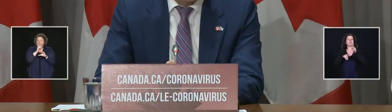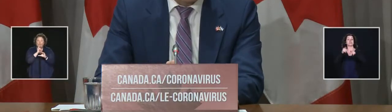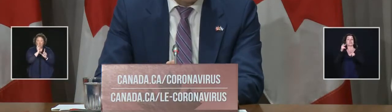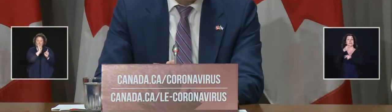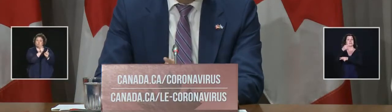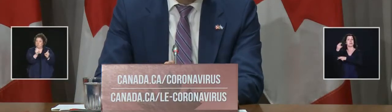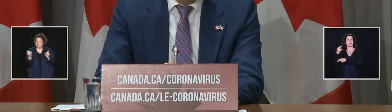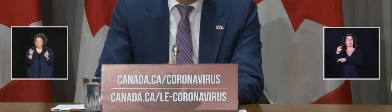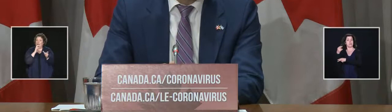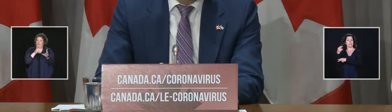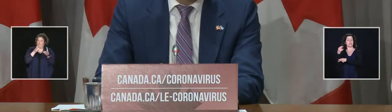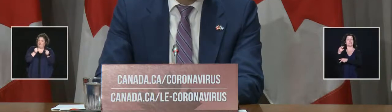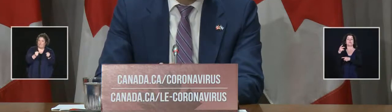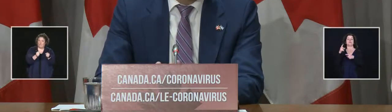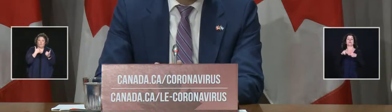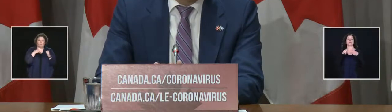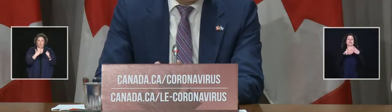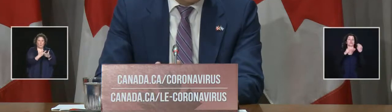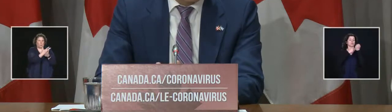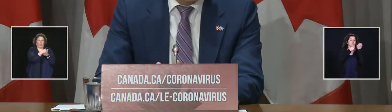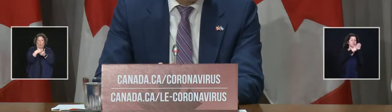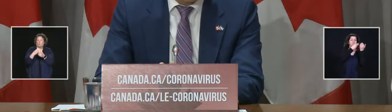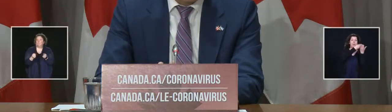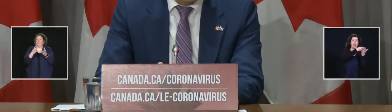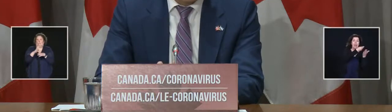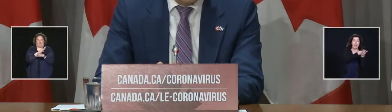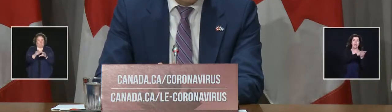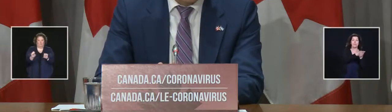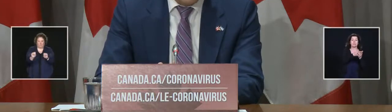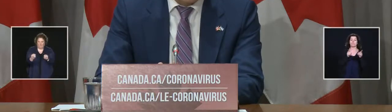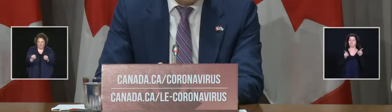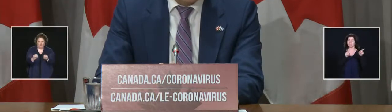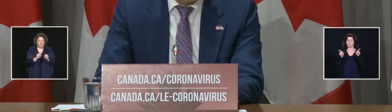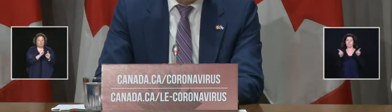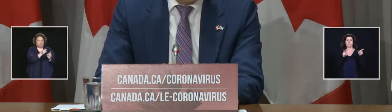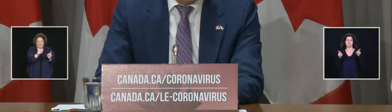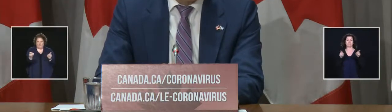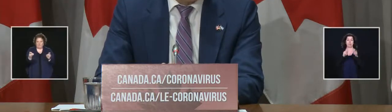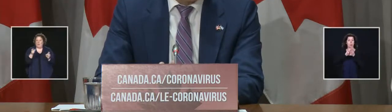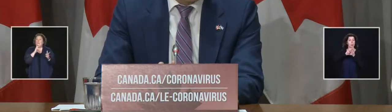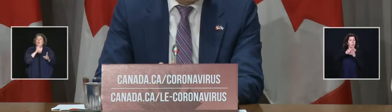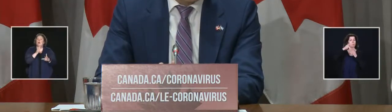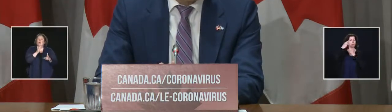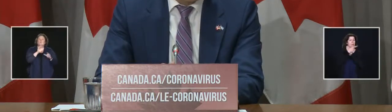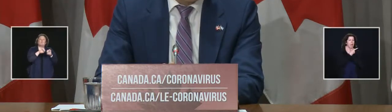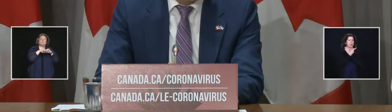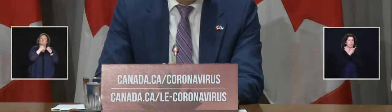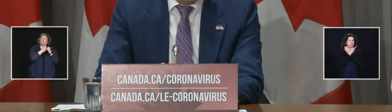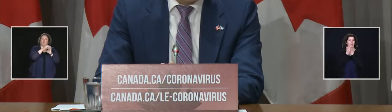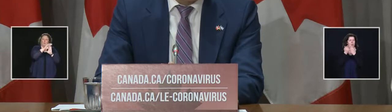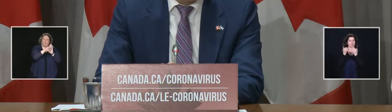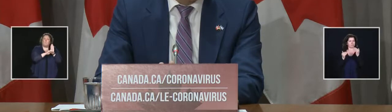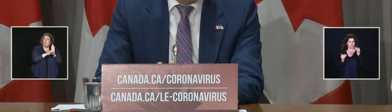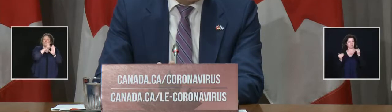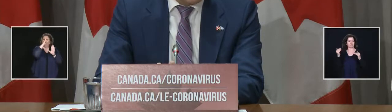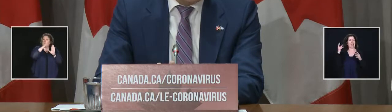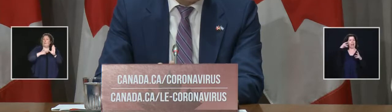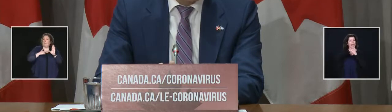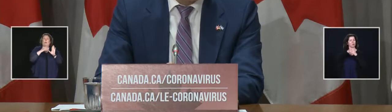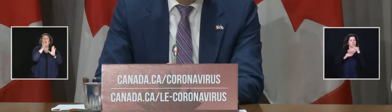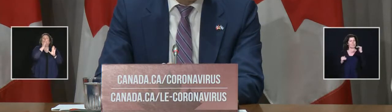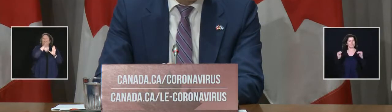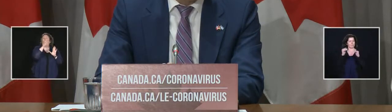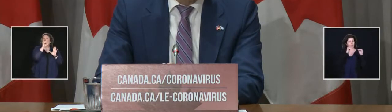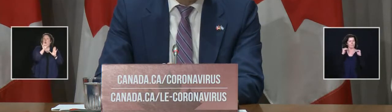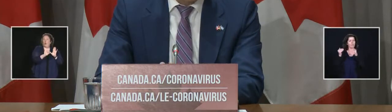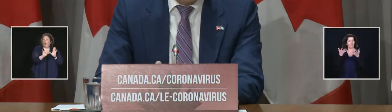as possible, but also in terms of the future of social policy. In Canada, we know that CERB is an evolving